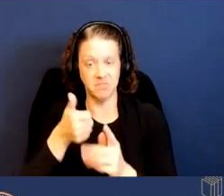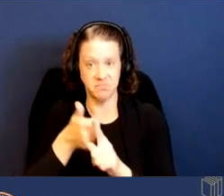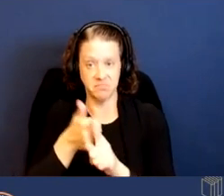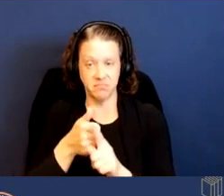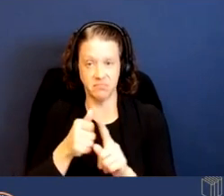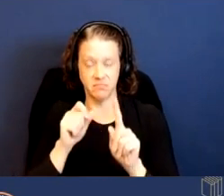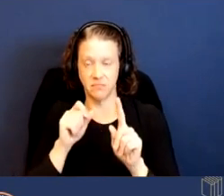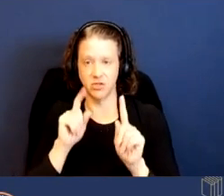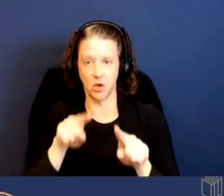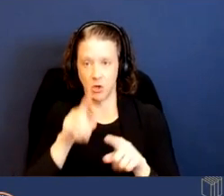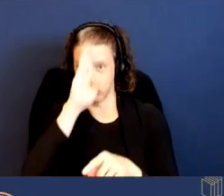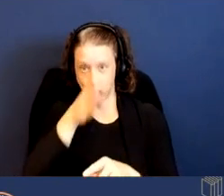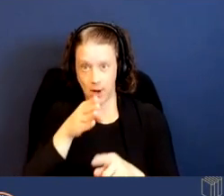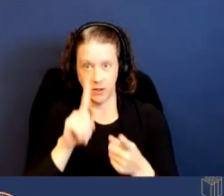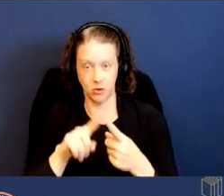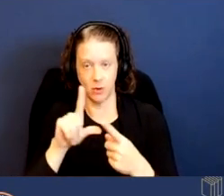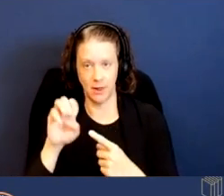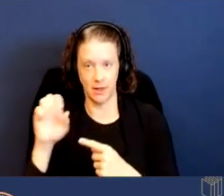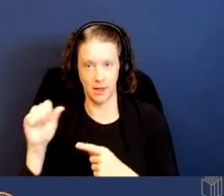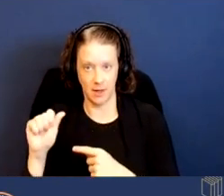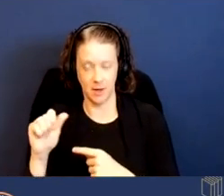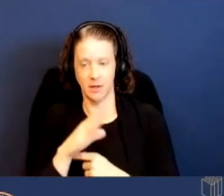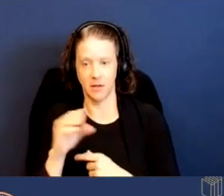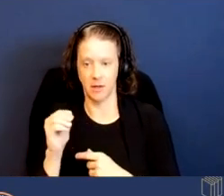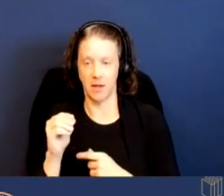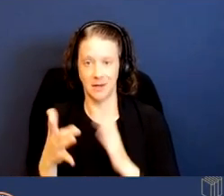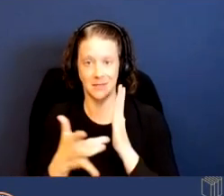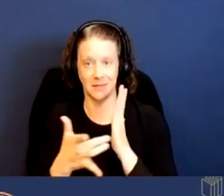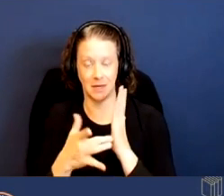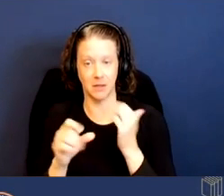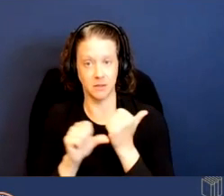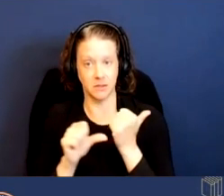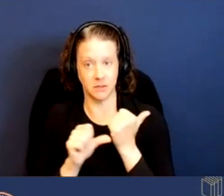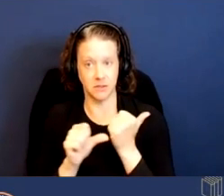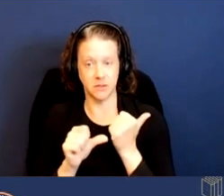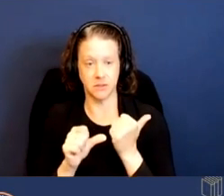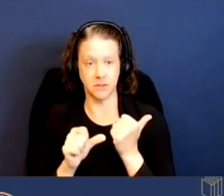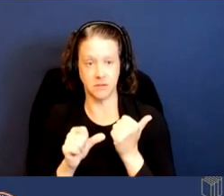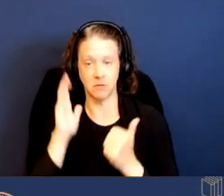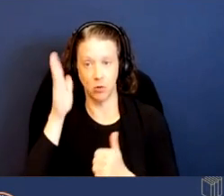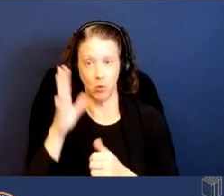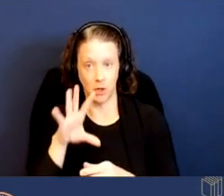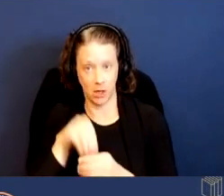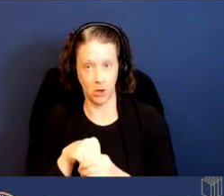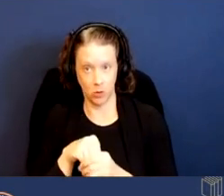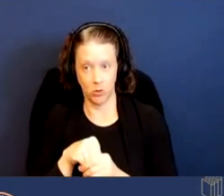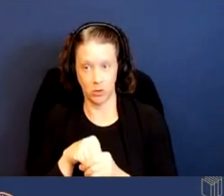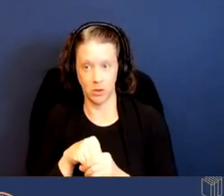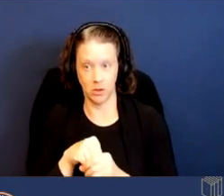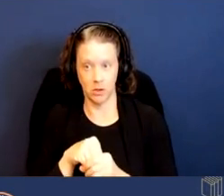to LEAs, and so technical assistance, would include,